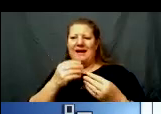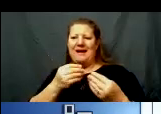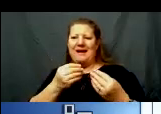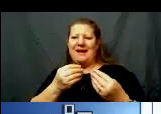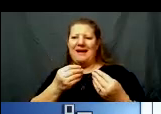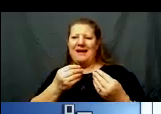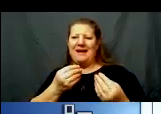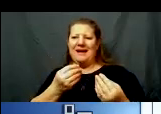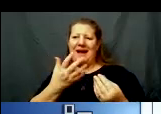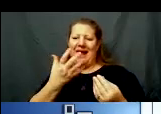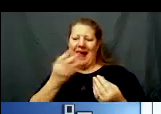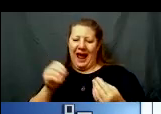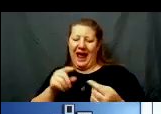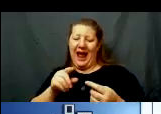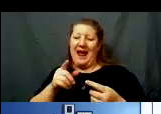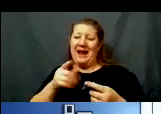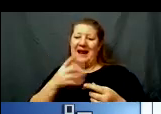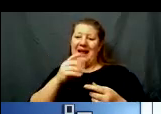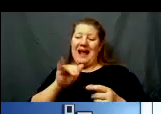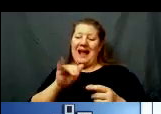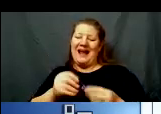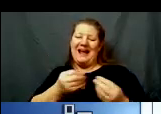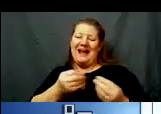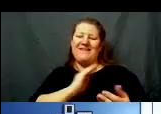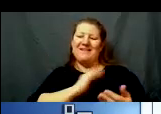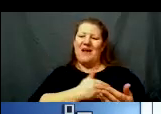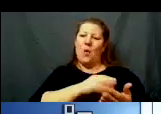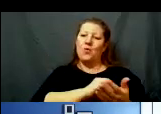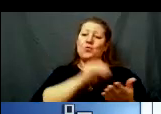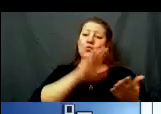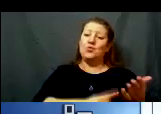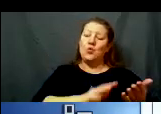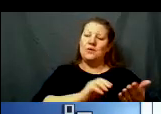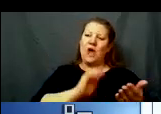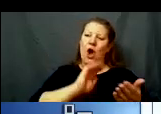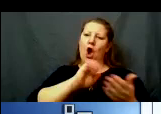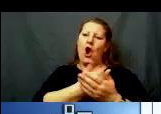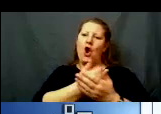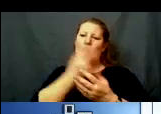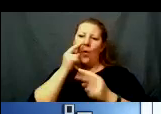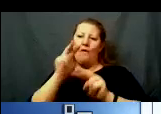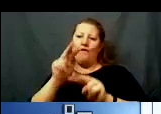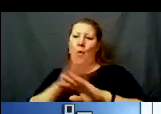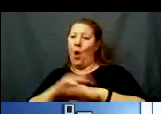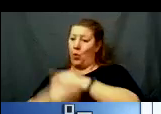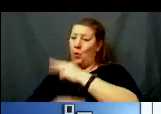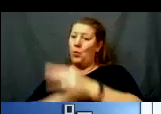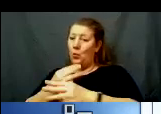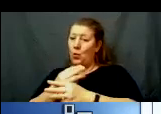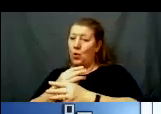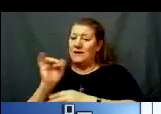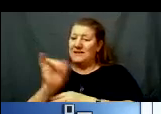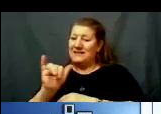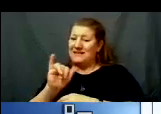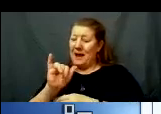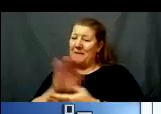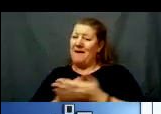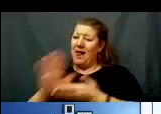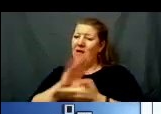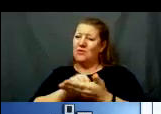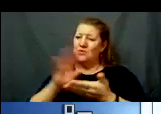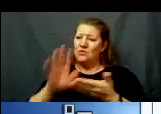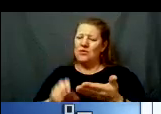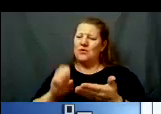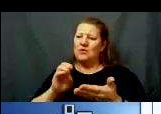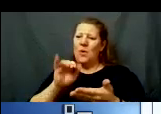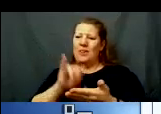not incarcerated, a new lens on the world. And so for me, that's actually quite affirming, if not self-serving of